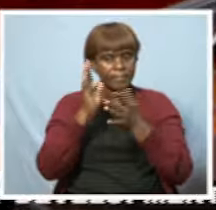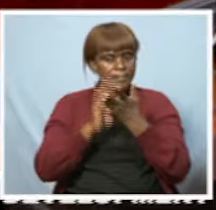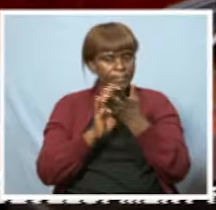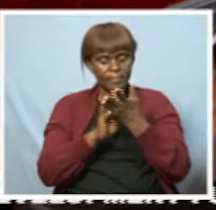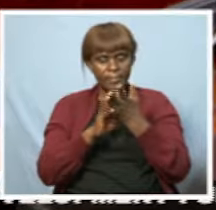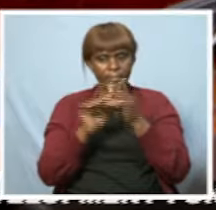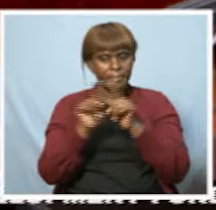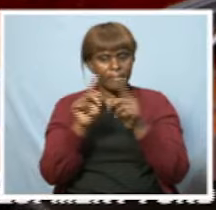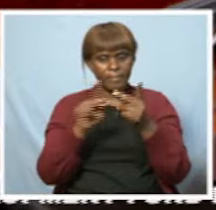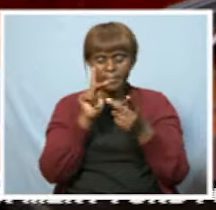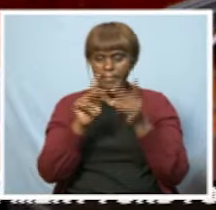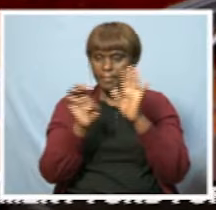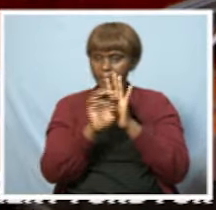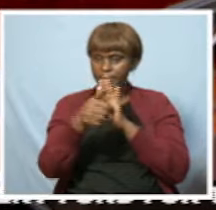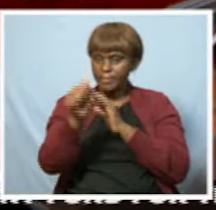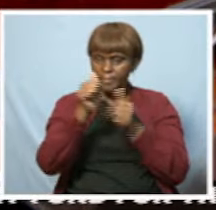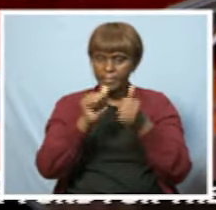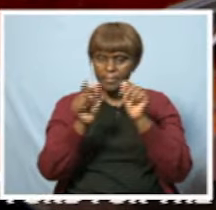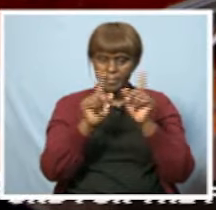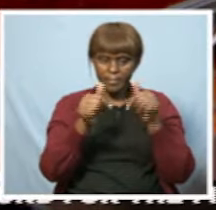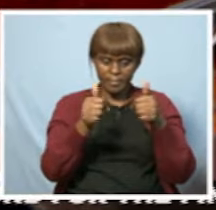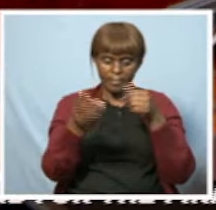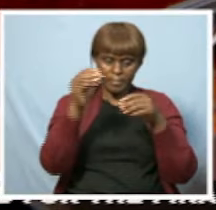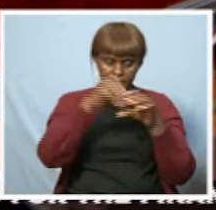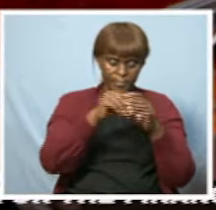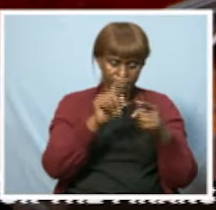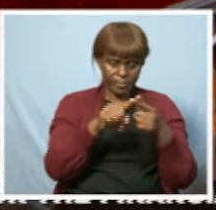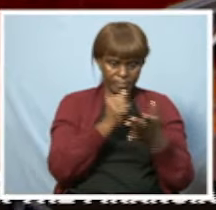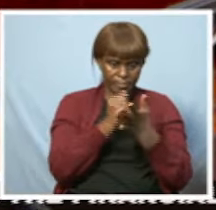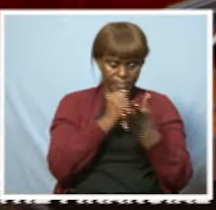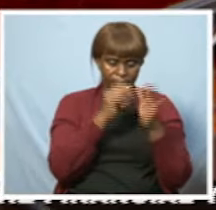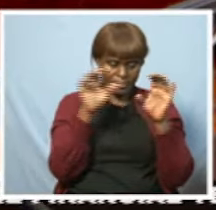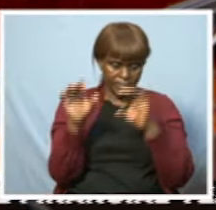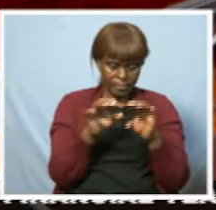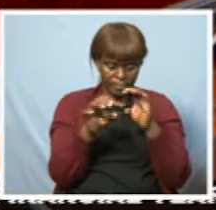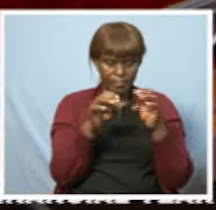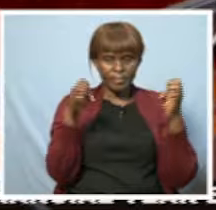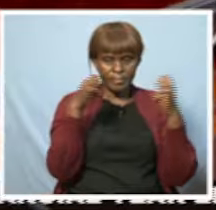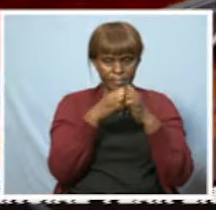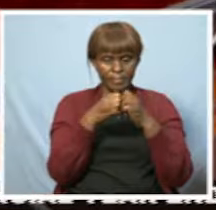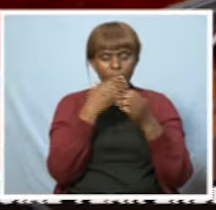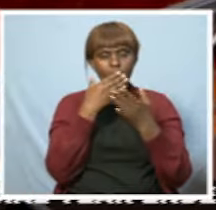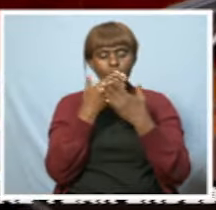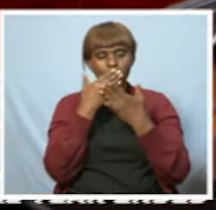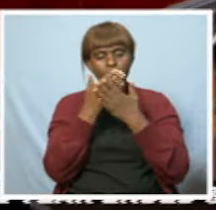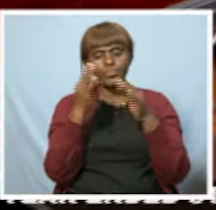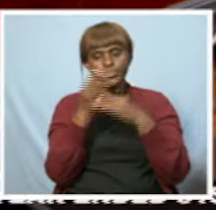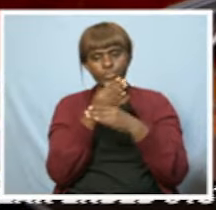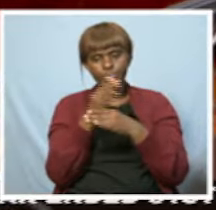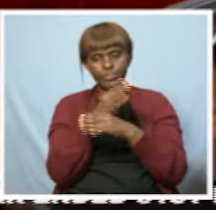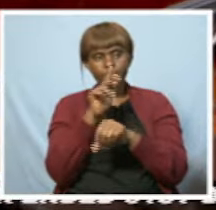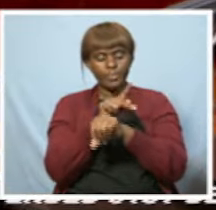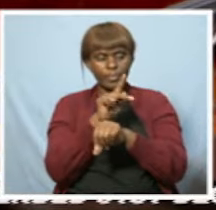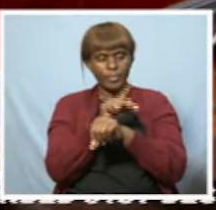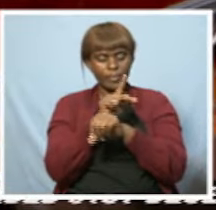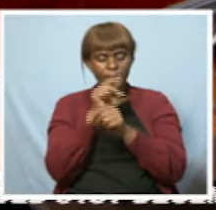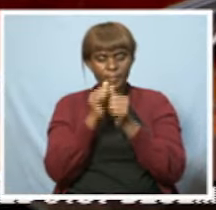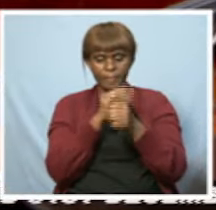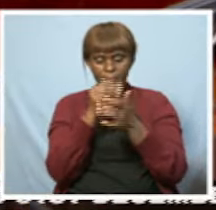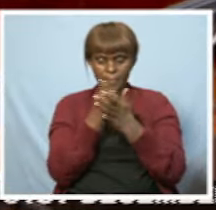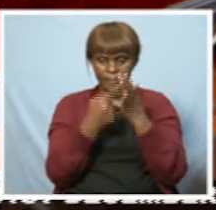as yourselves. And this is where you come in to help them do a bankable business proposal. Because these